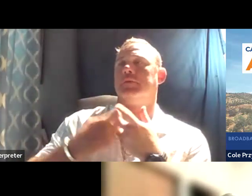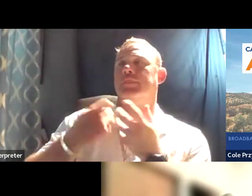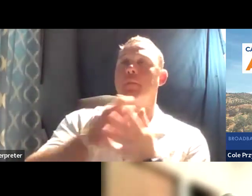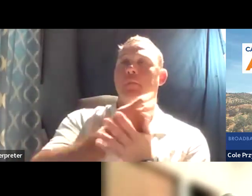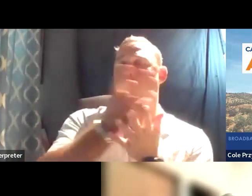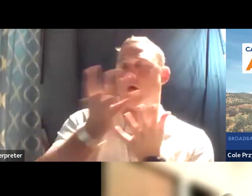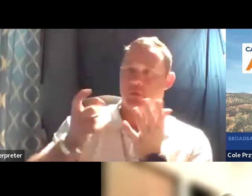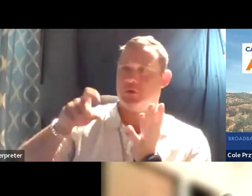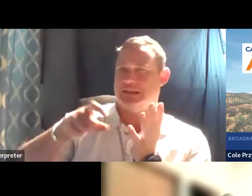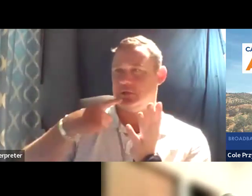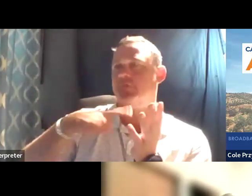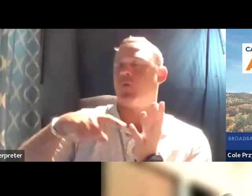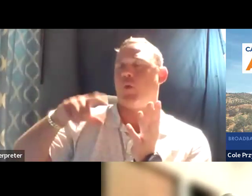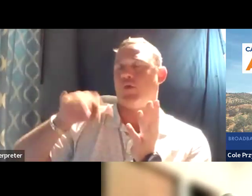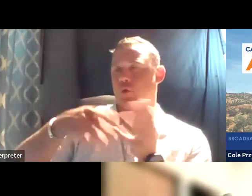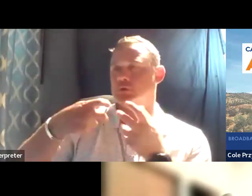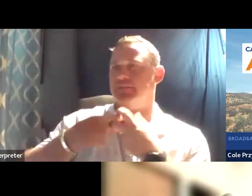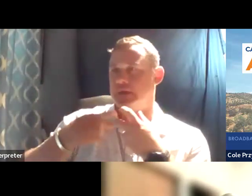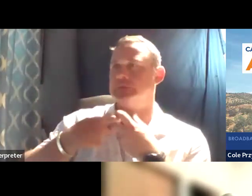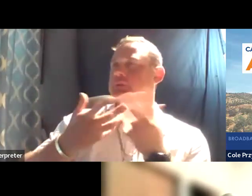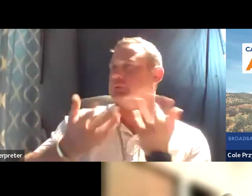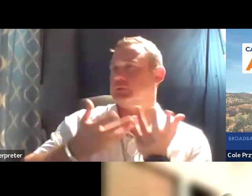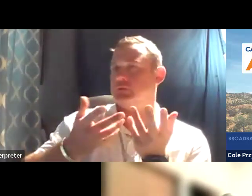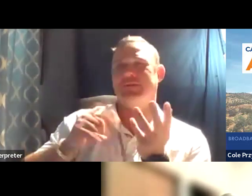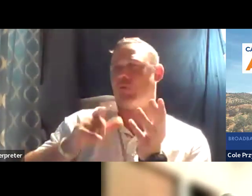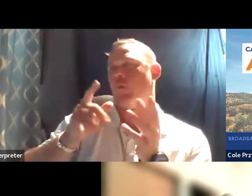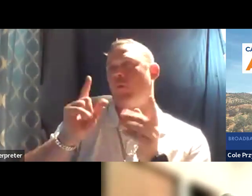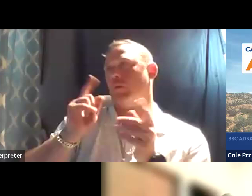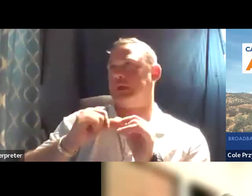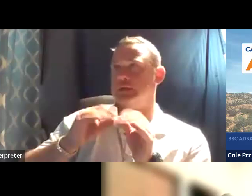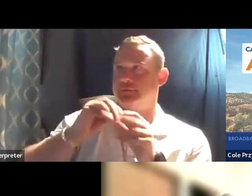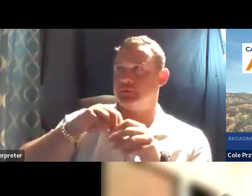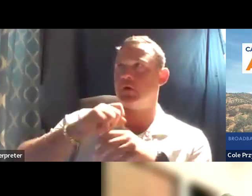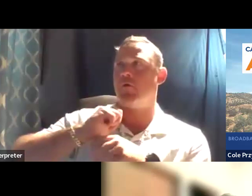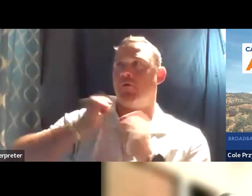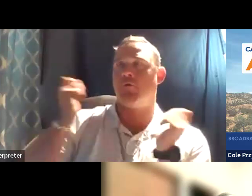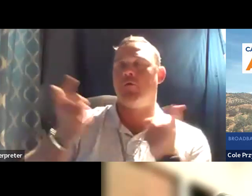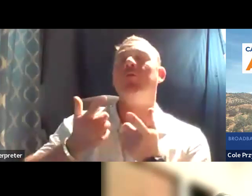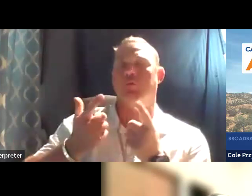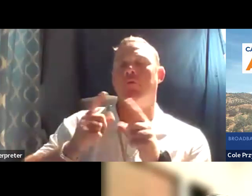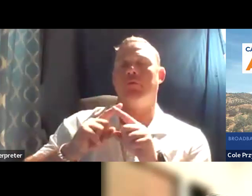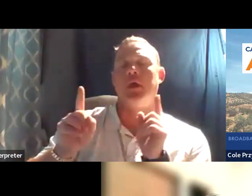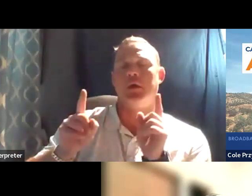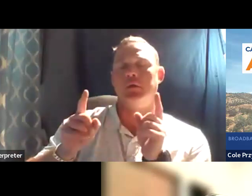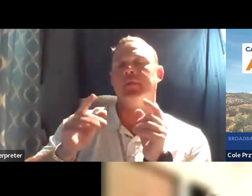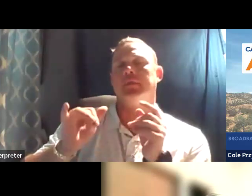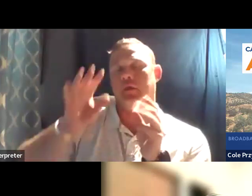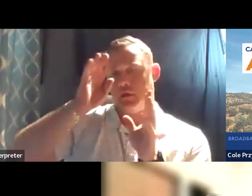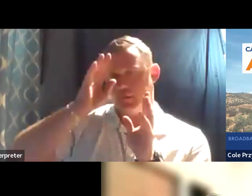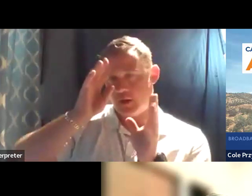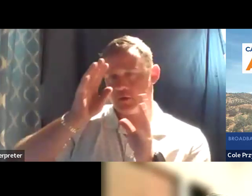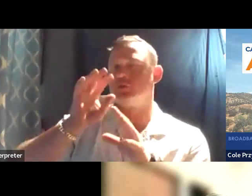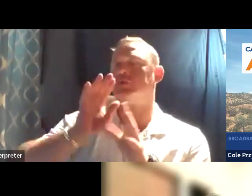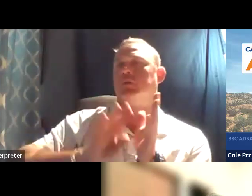needs for devices, and that you can't just have a one size fits all. But there's also the innovation and the